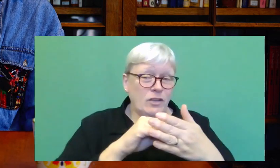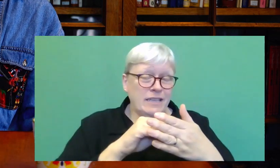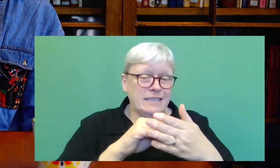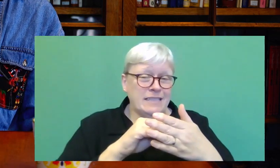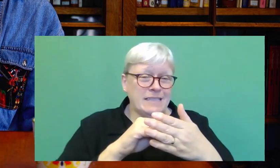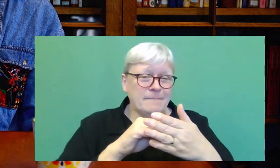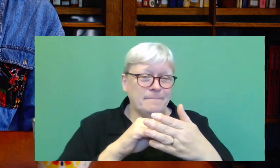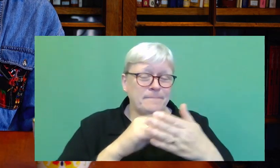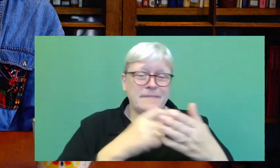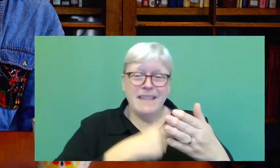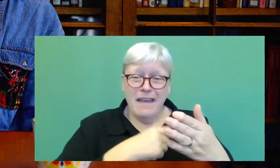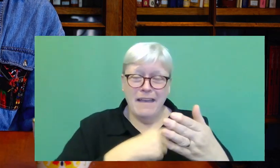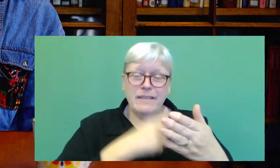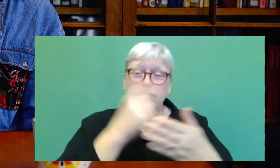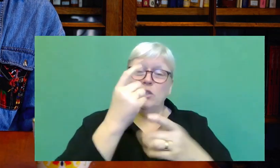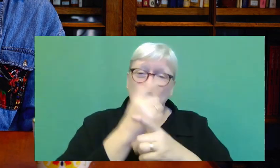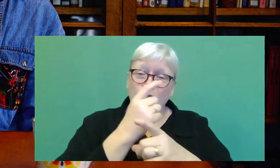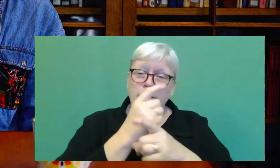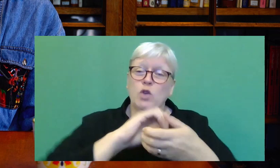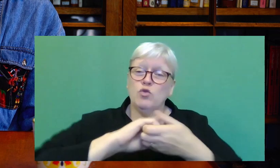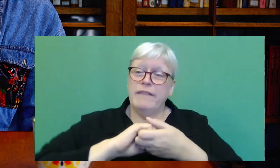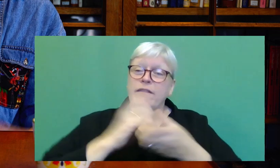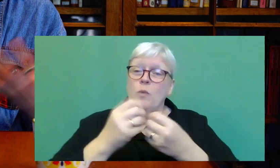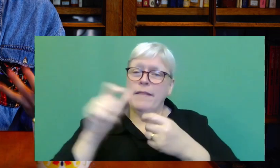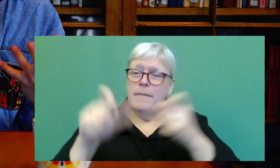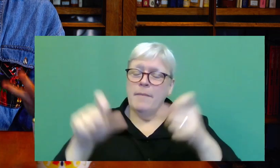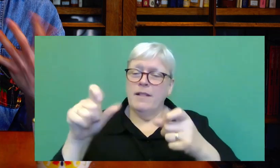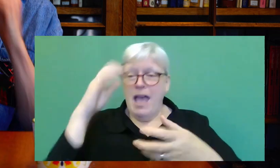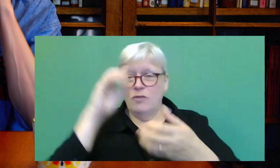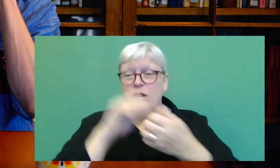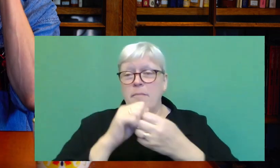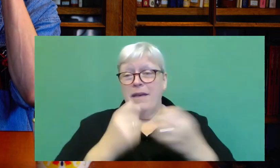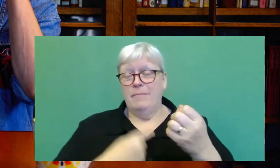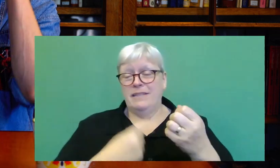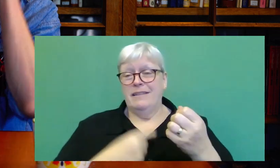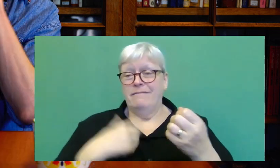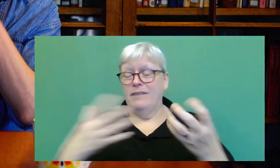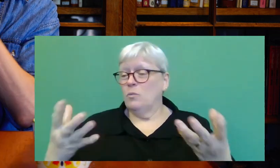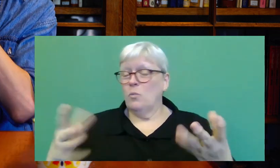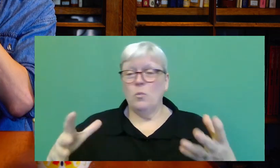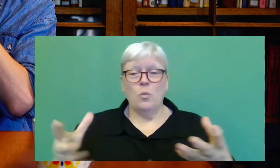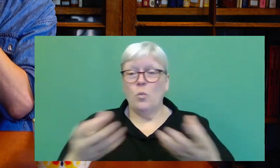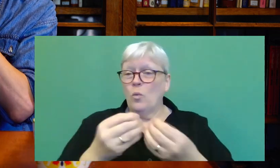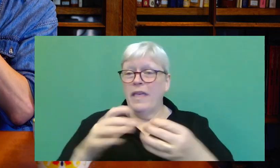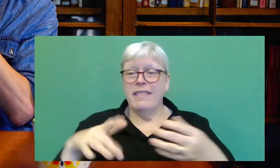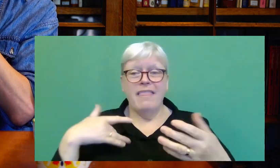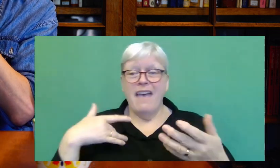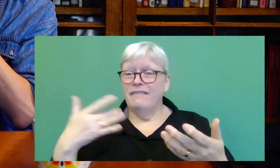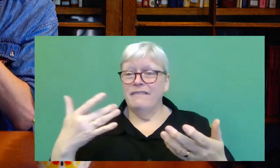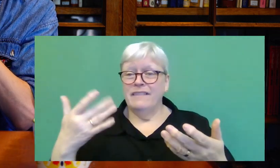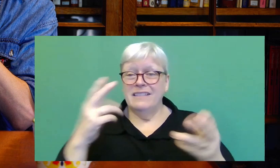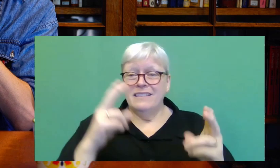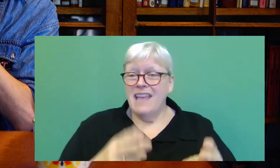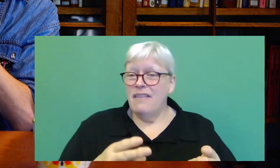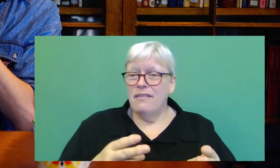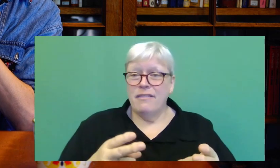about grief with people, I just remind myself that alongside life, it is the universal currency, and people will quickly let you know if it's too